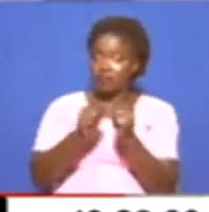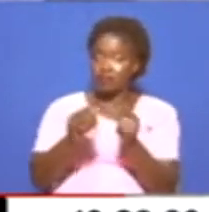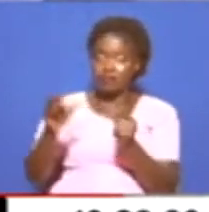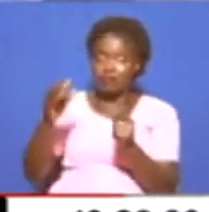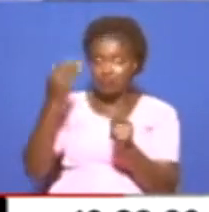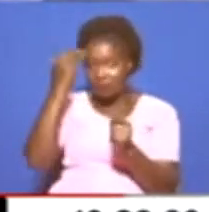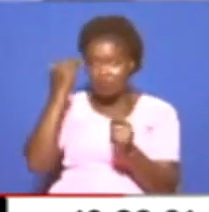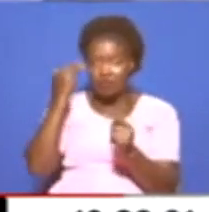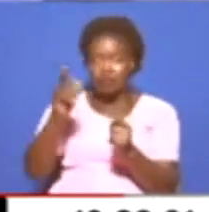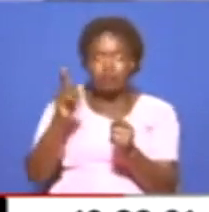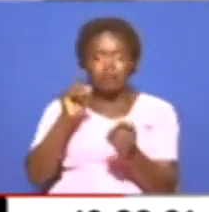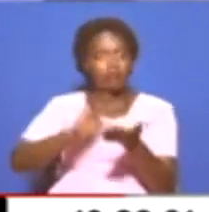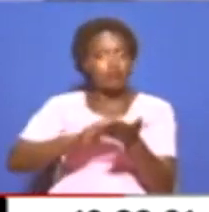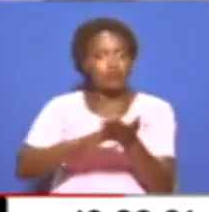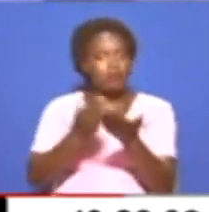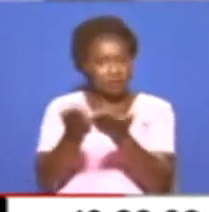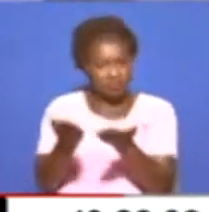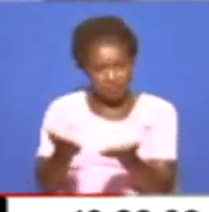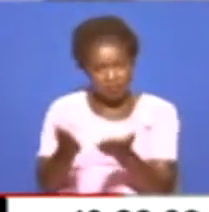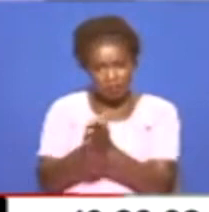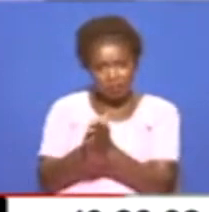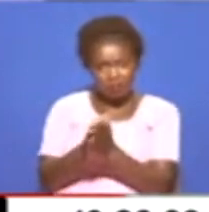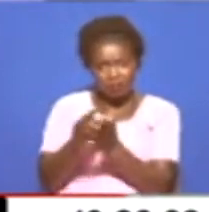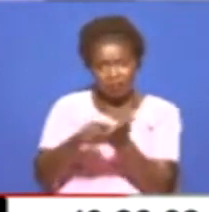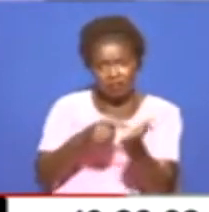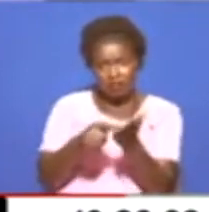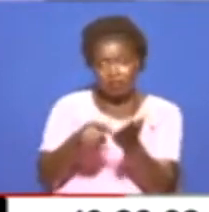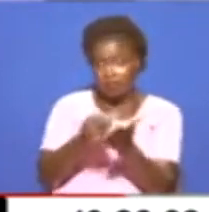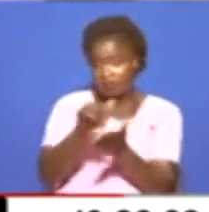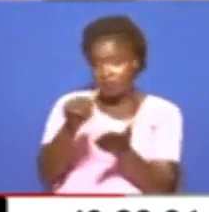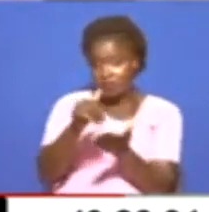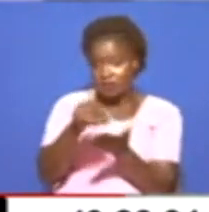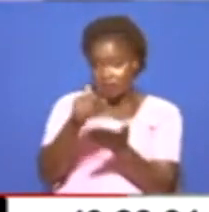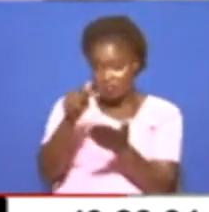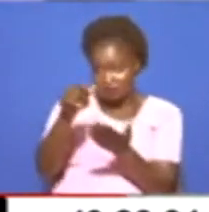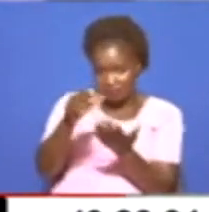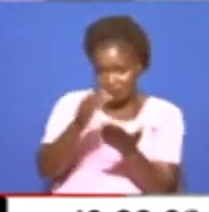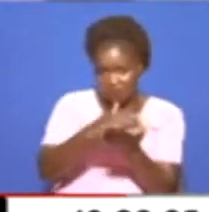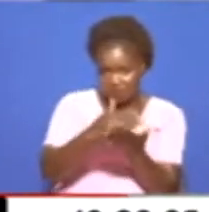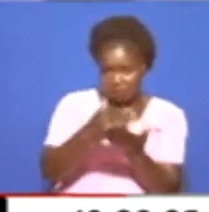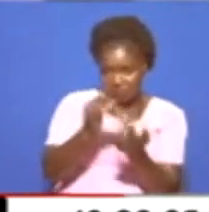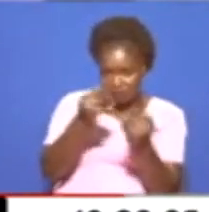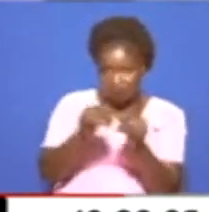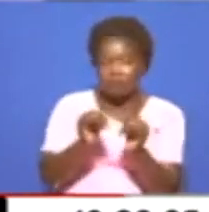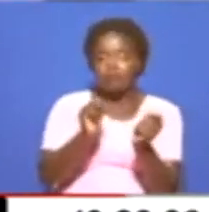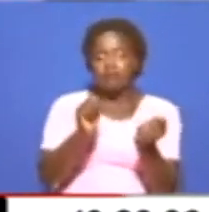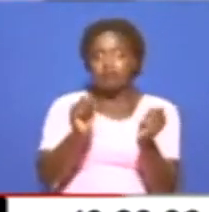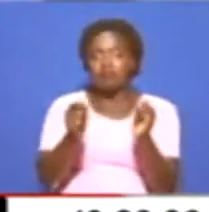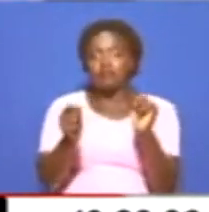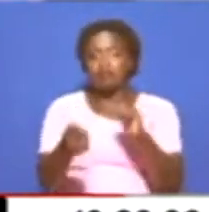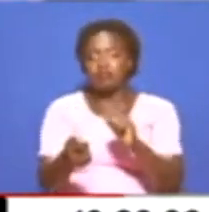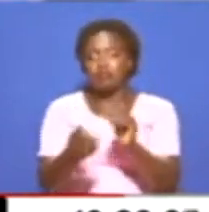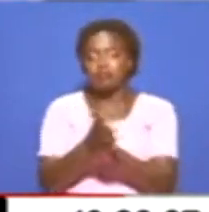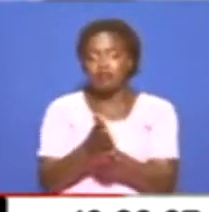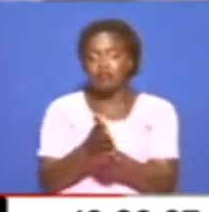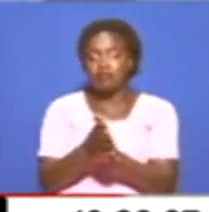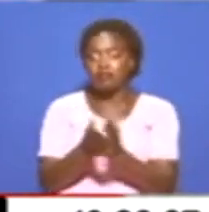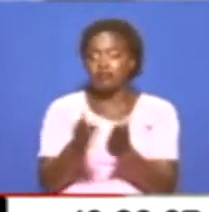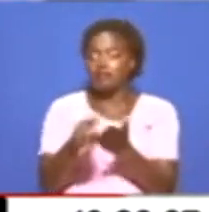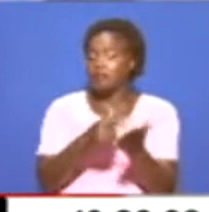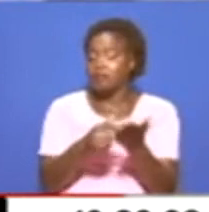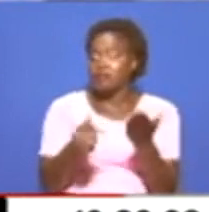were recommendations, mm-hmm. and there was an invalidation of those particular sections they are trying to amend. The invalidation was to the extent